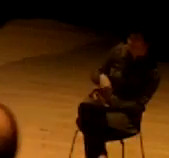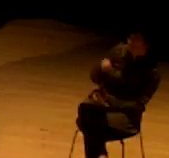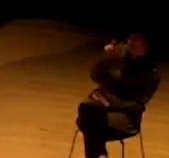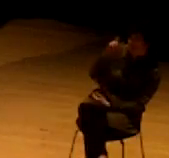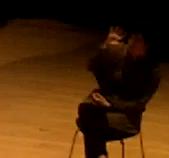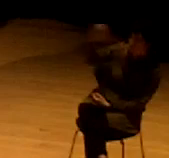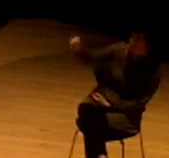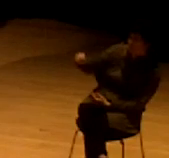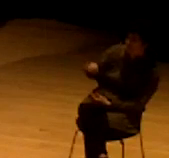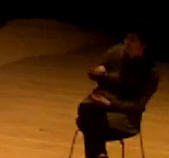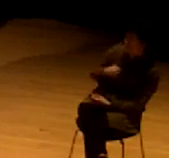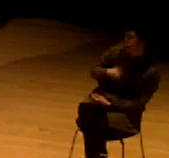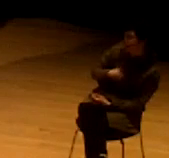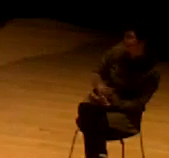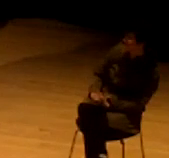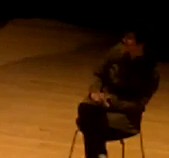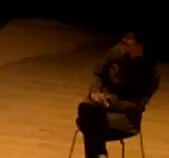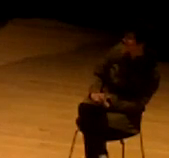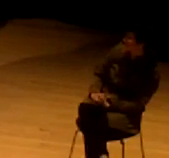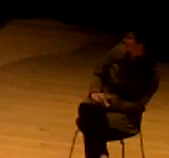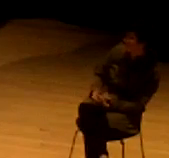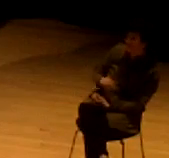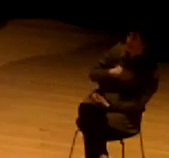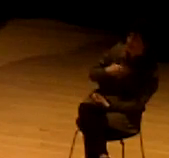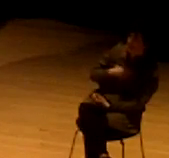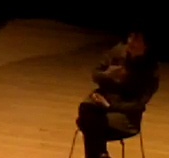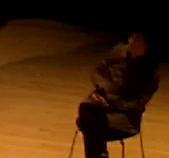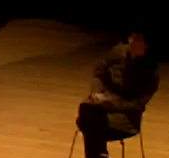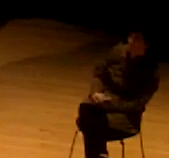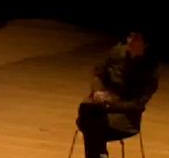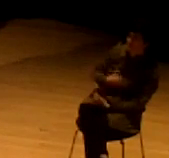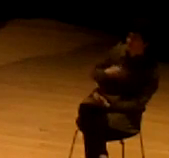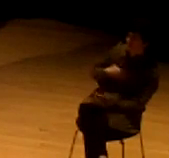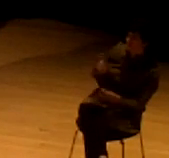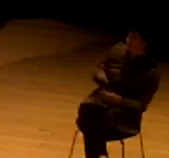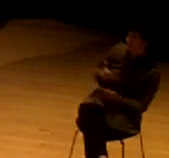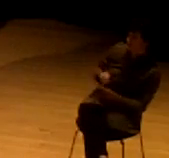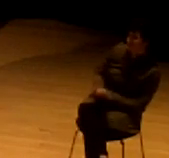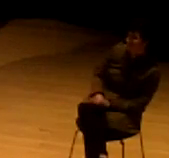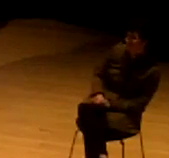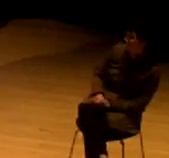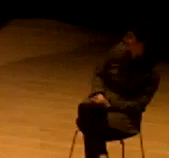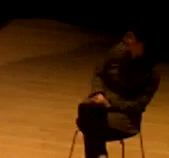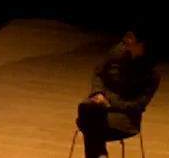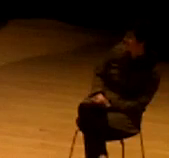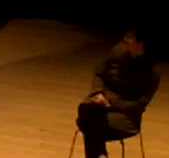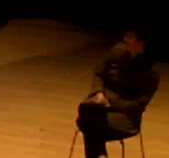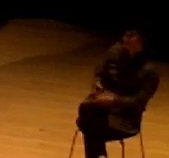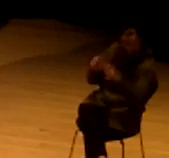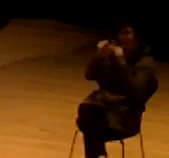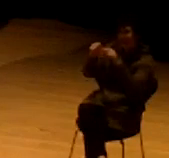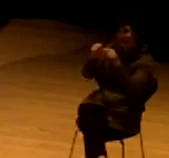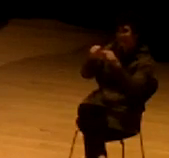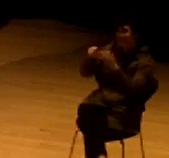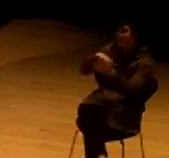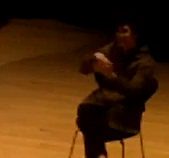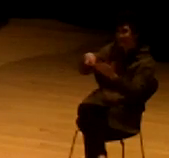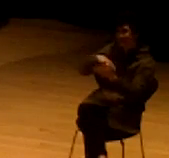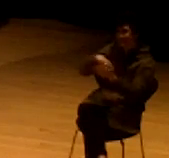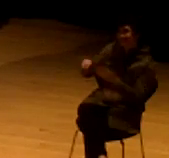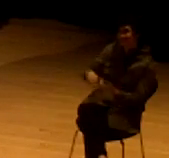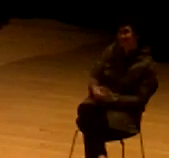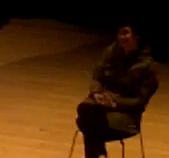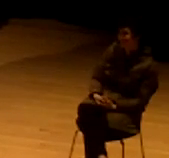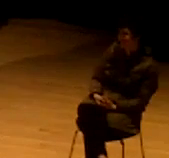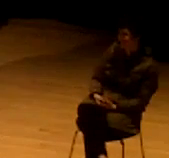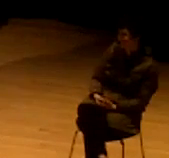But okay. I'm so glad to be here and that everybody loved this film. Keep dancing, people. Thanks,